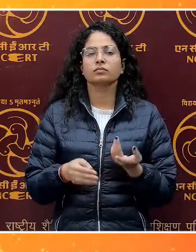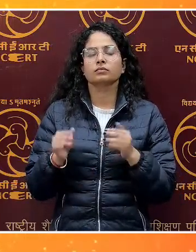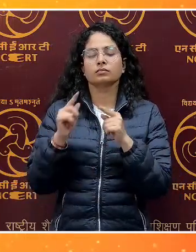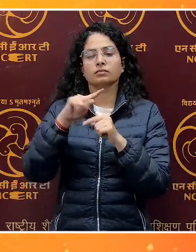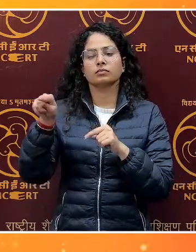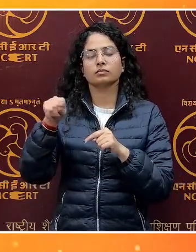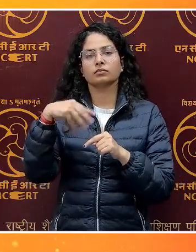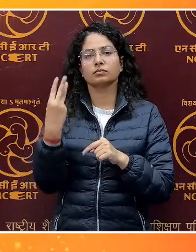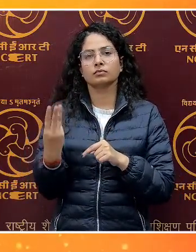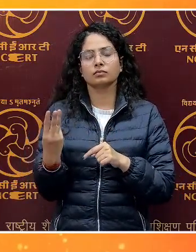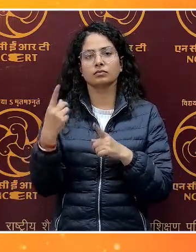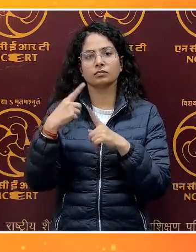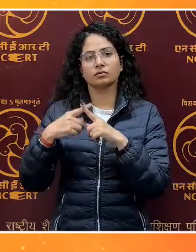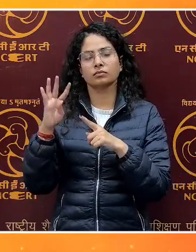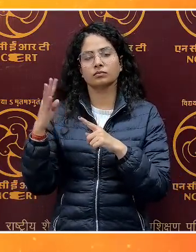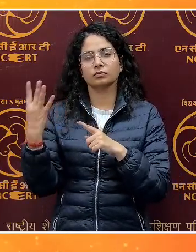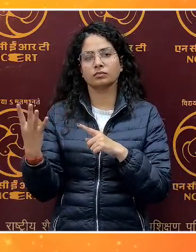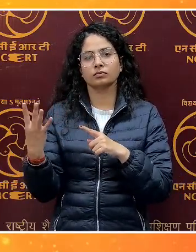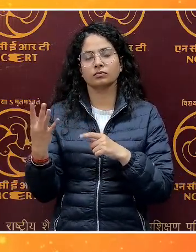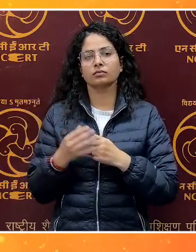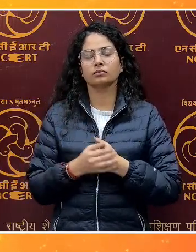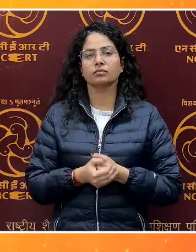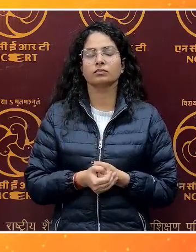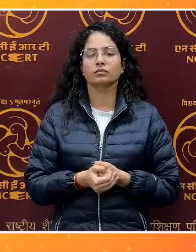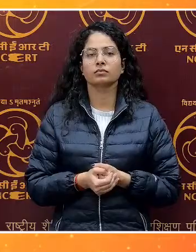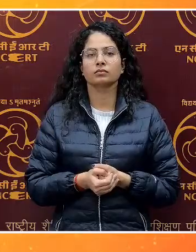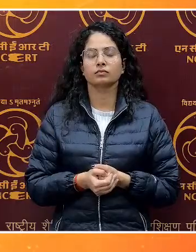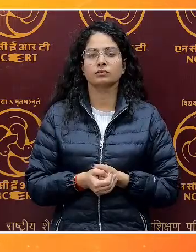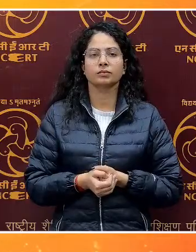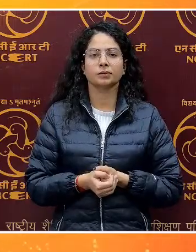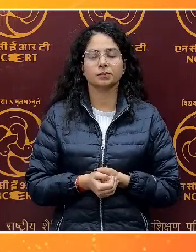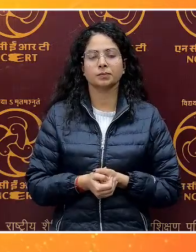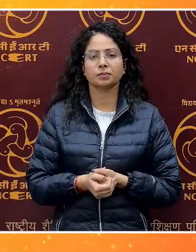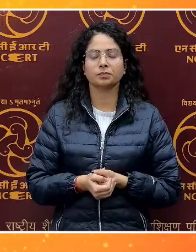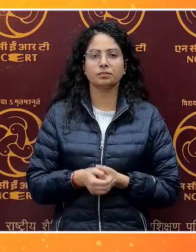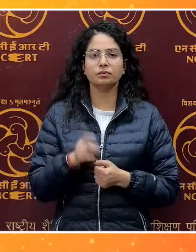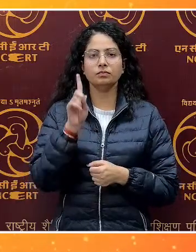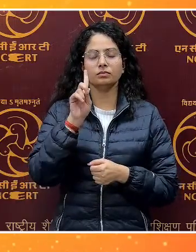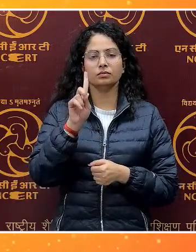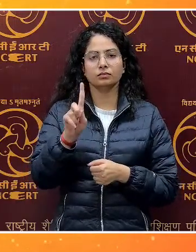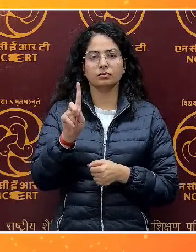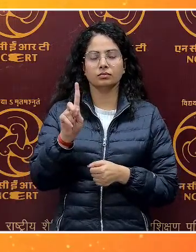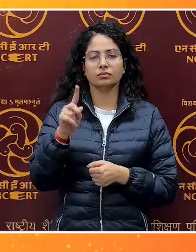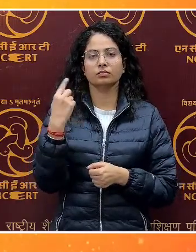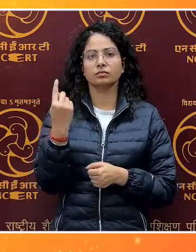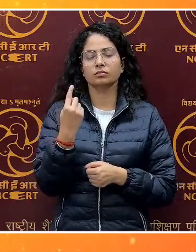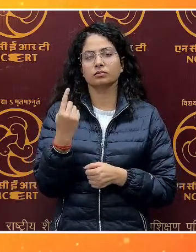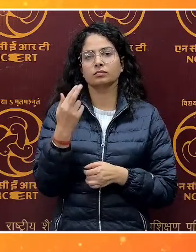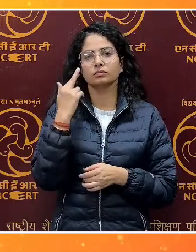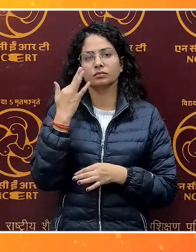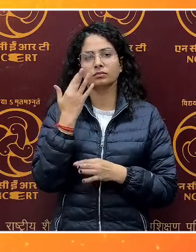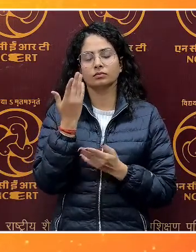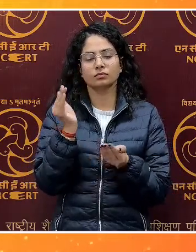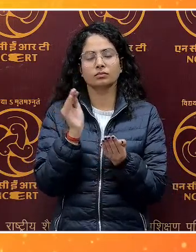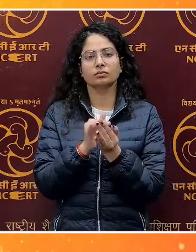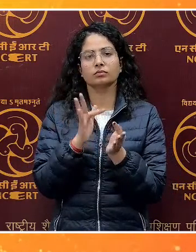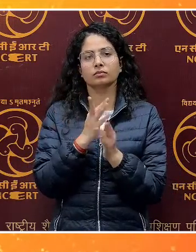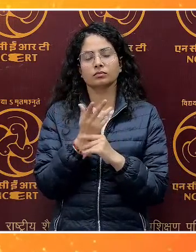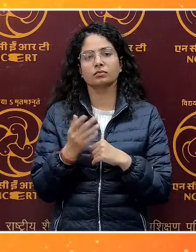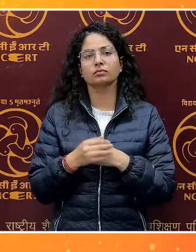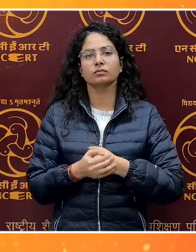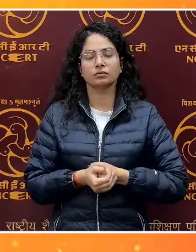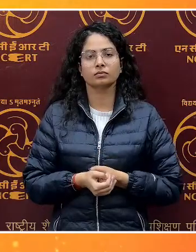3 into r, because r square is already outside, only one r is here. So, we will have